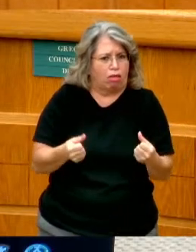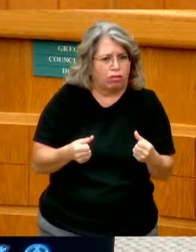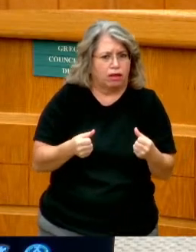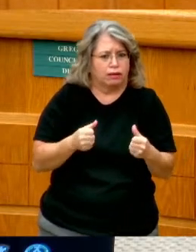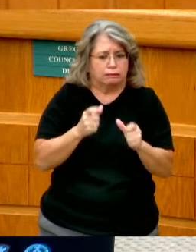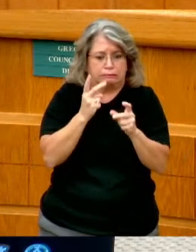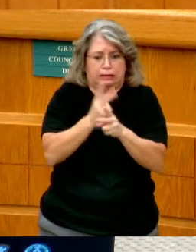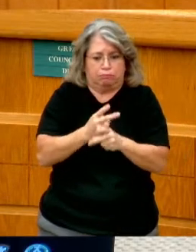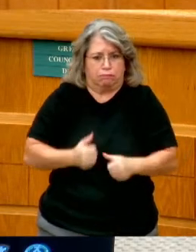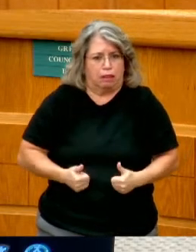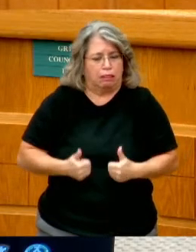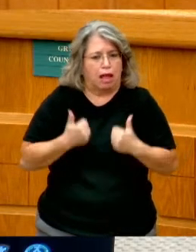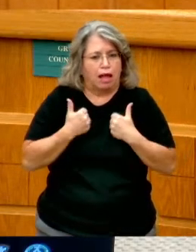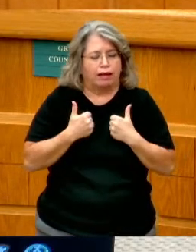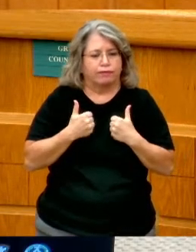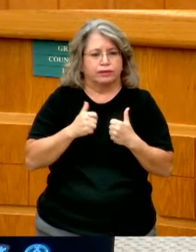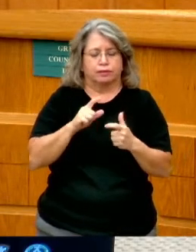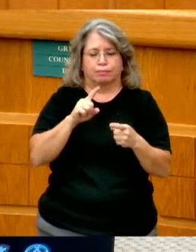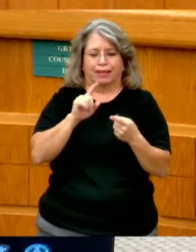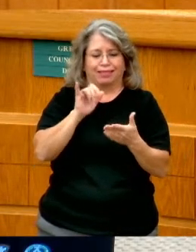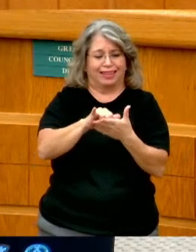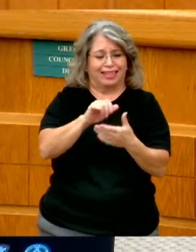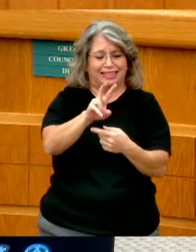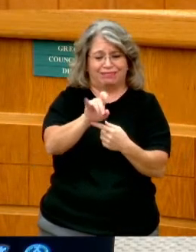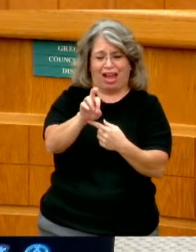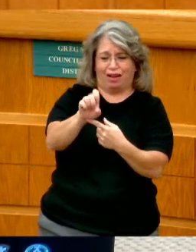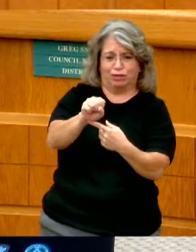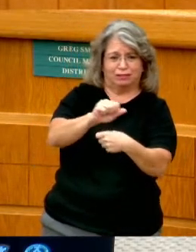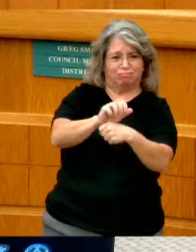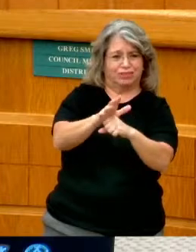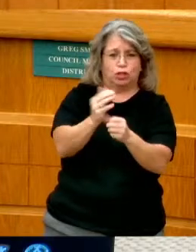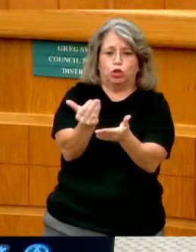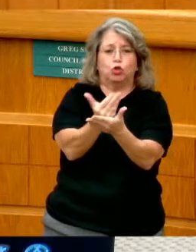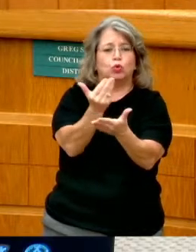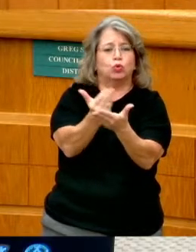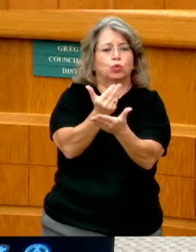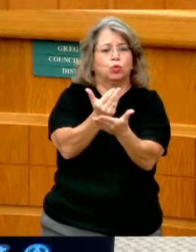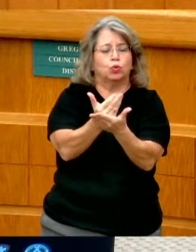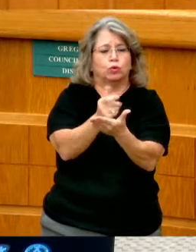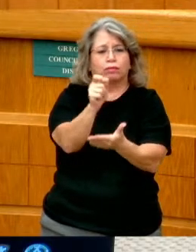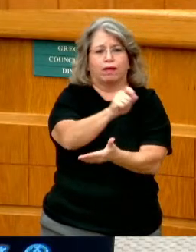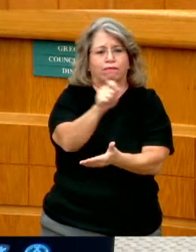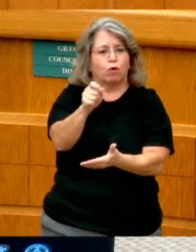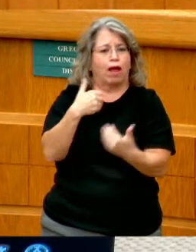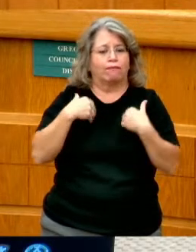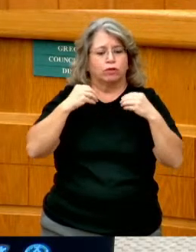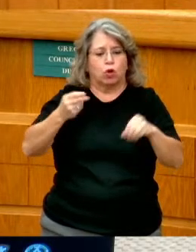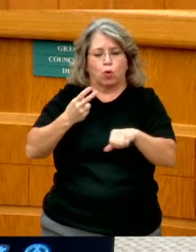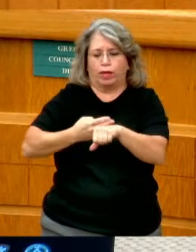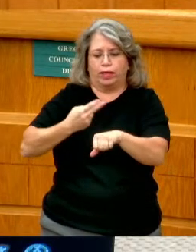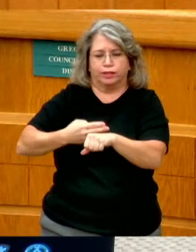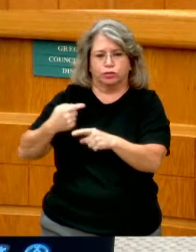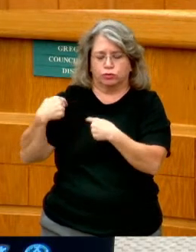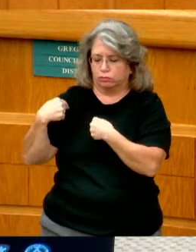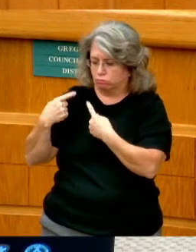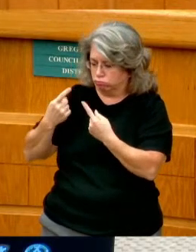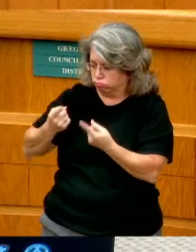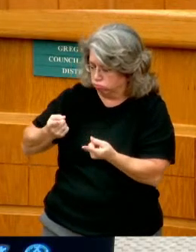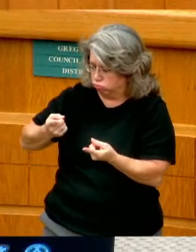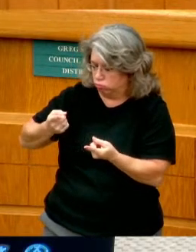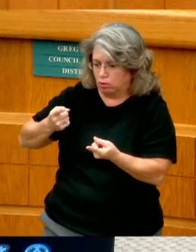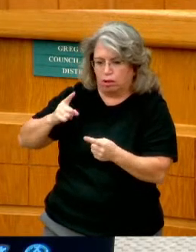that. It's new. Therefore, we don't have history to be able to help us with all of our decision-making that needs to be